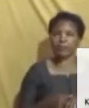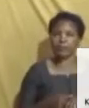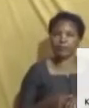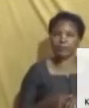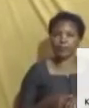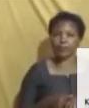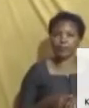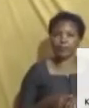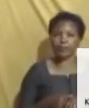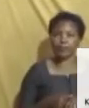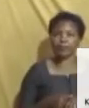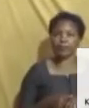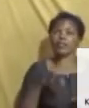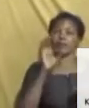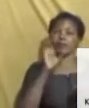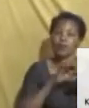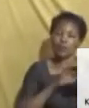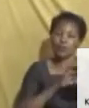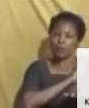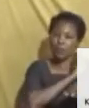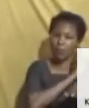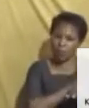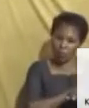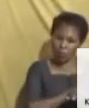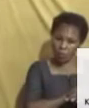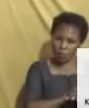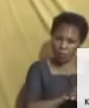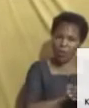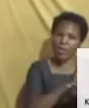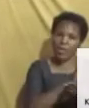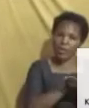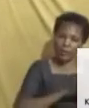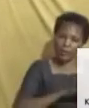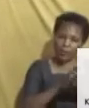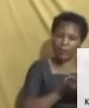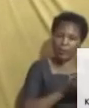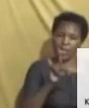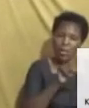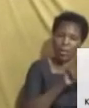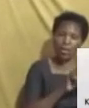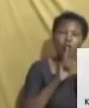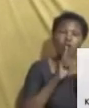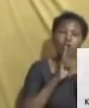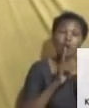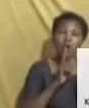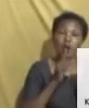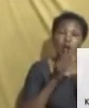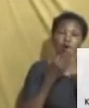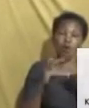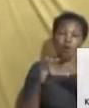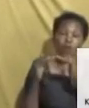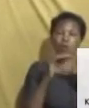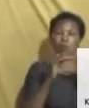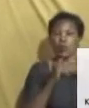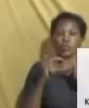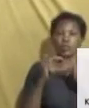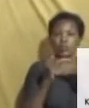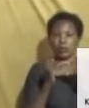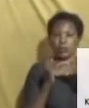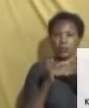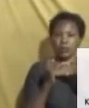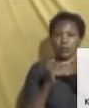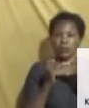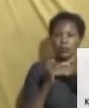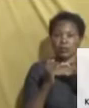the constituent power is the basic legal order of the polity, the basic legal order of